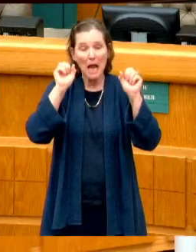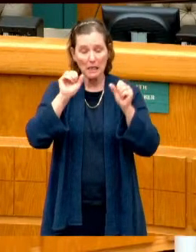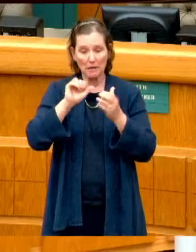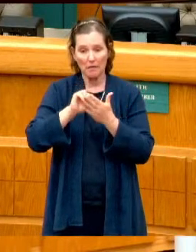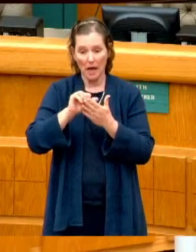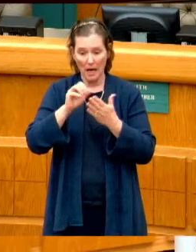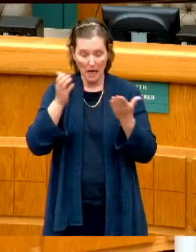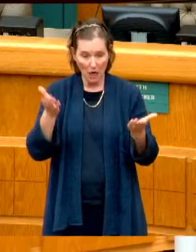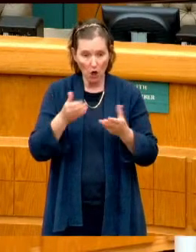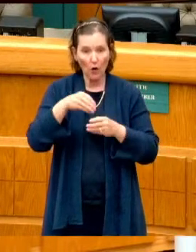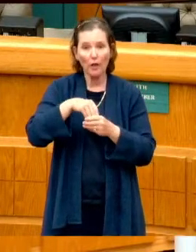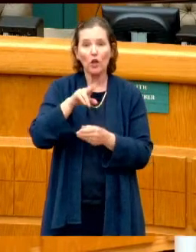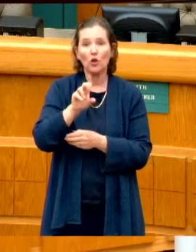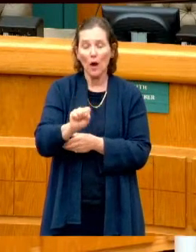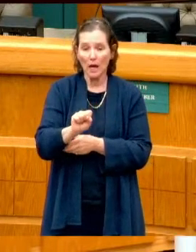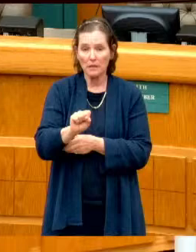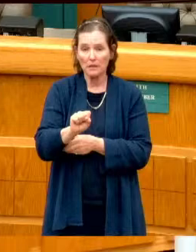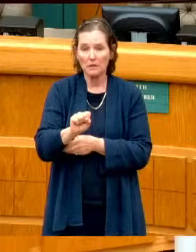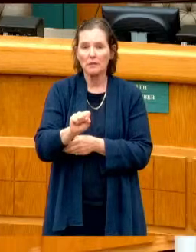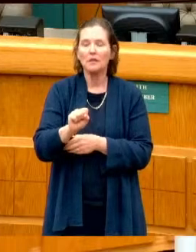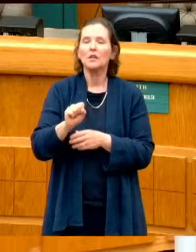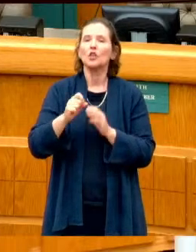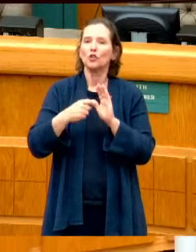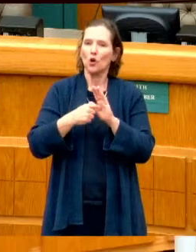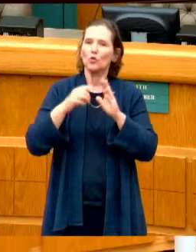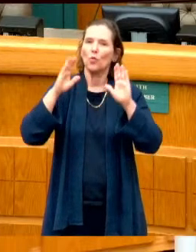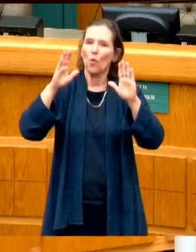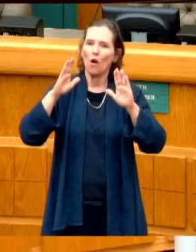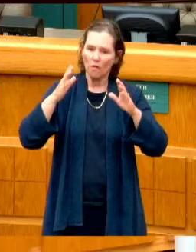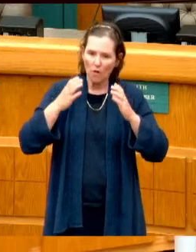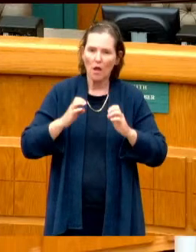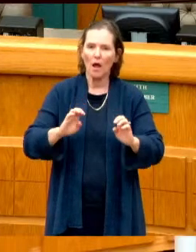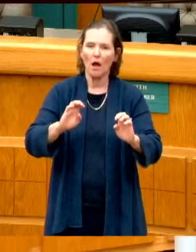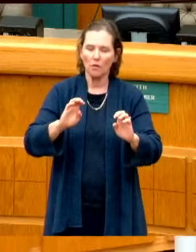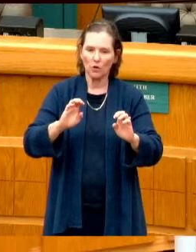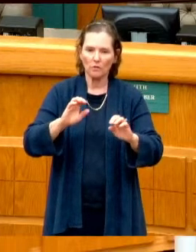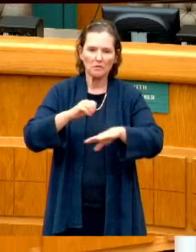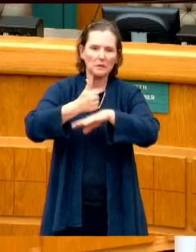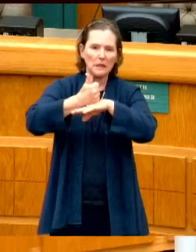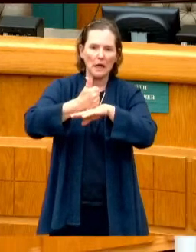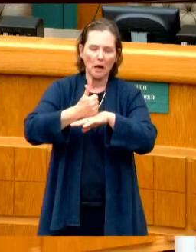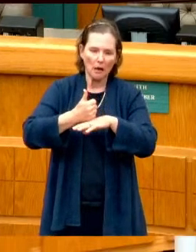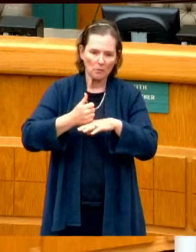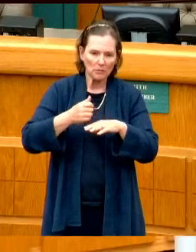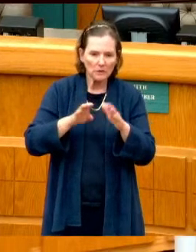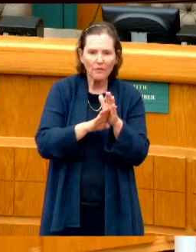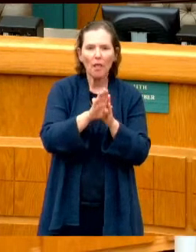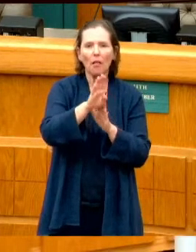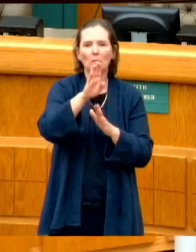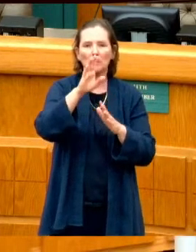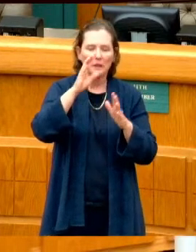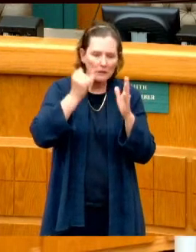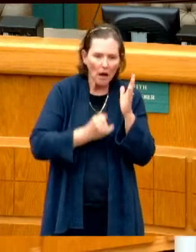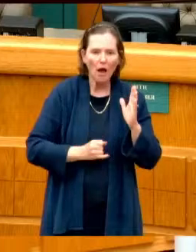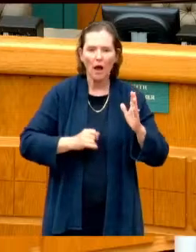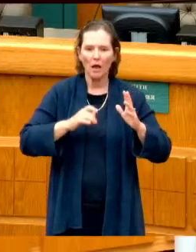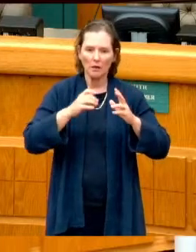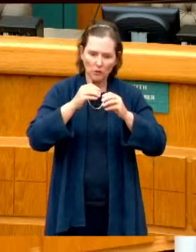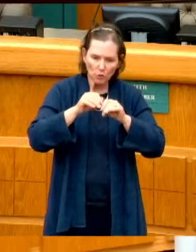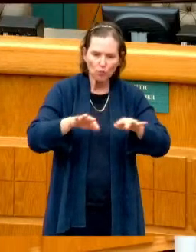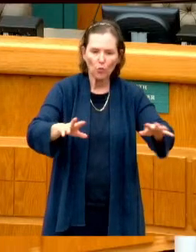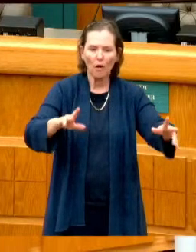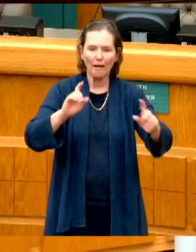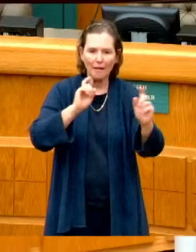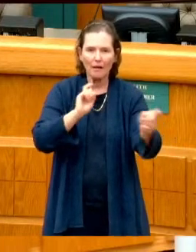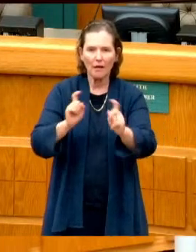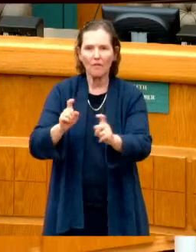vaccines. It also reflects a coordinated state effort to set up distribution hubs, such as the one that's being conducted in your community